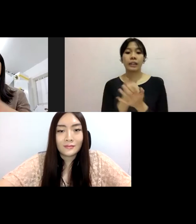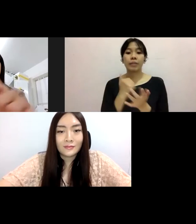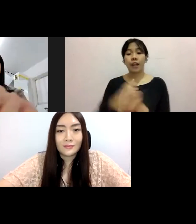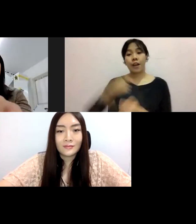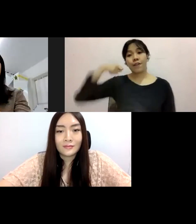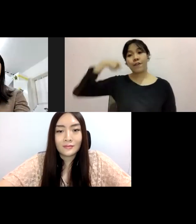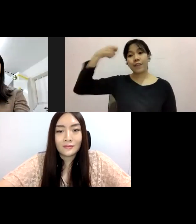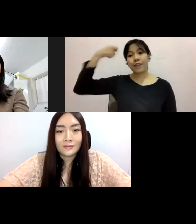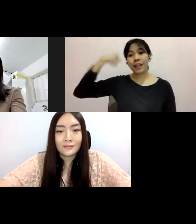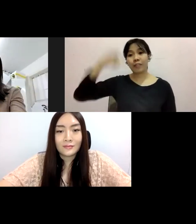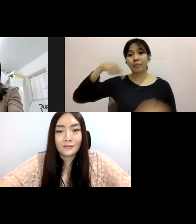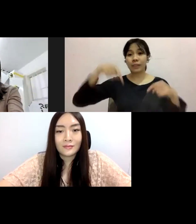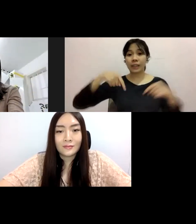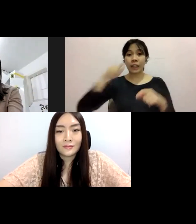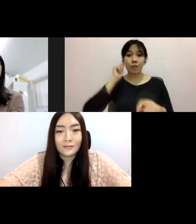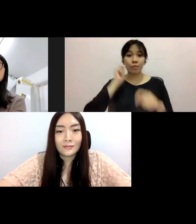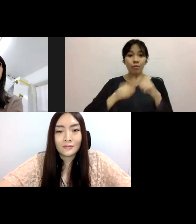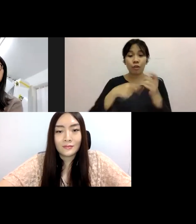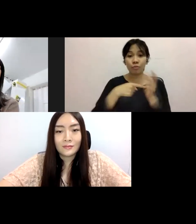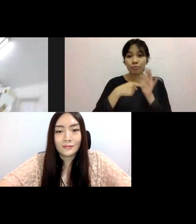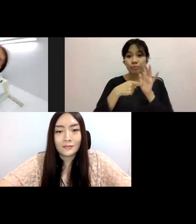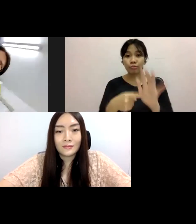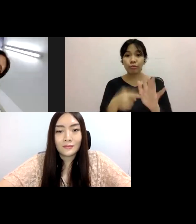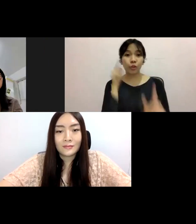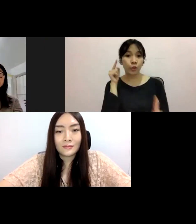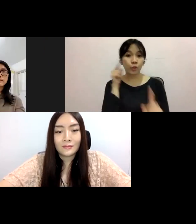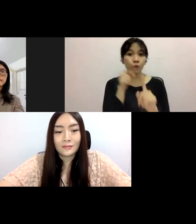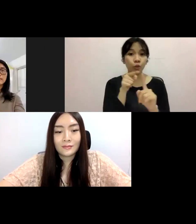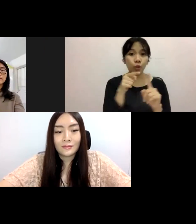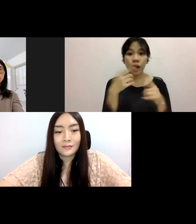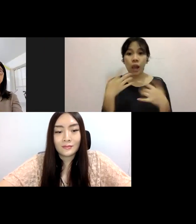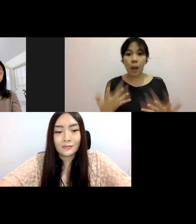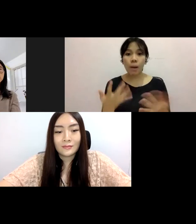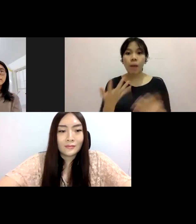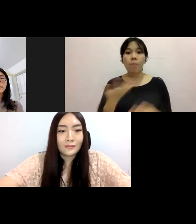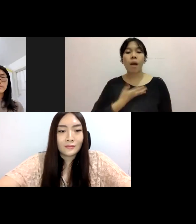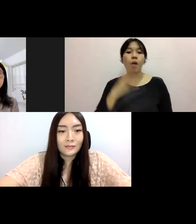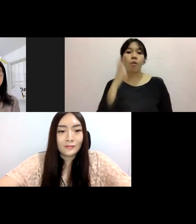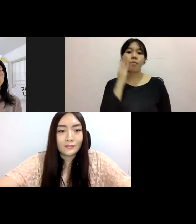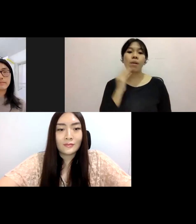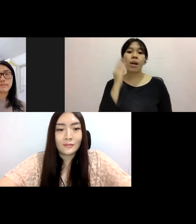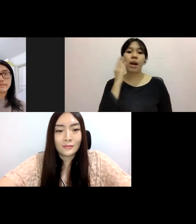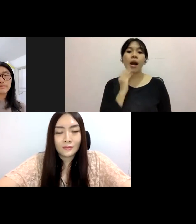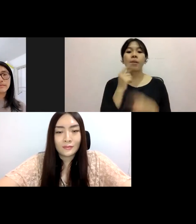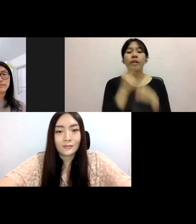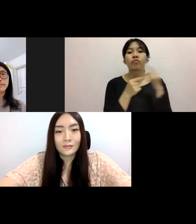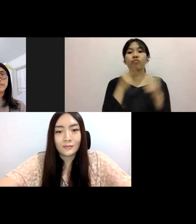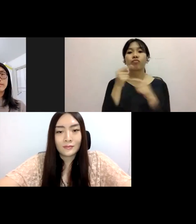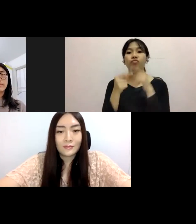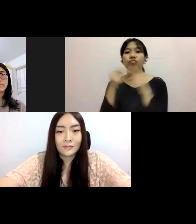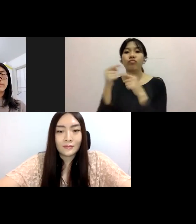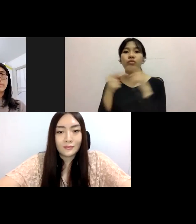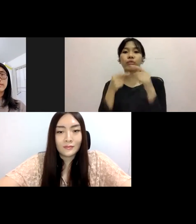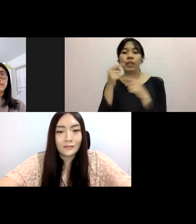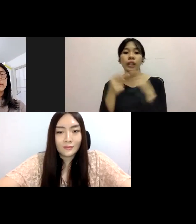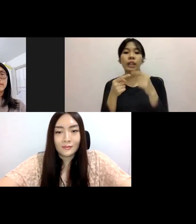own experience living as a man in my hometown city, Makassar, you know,